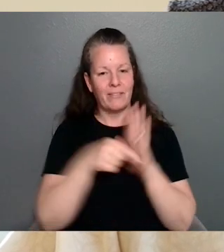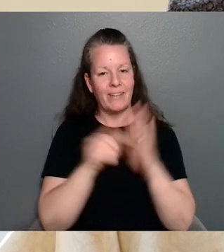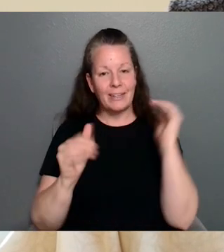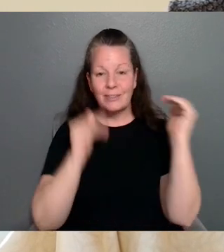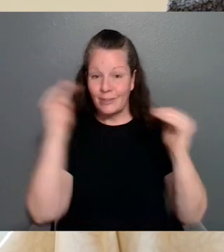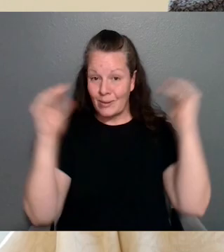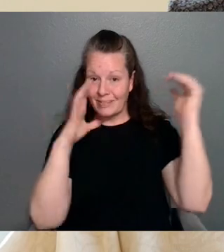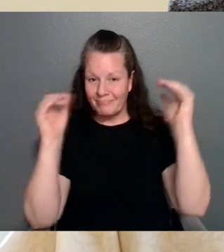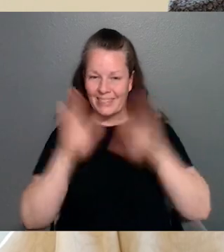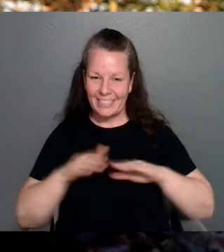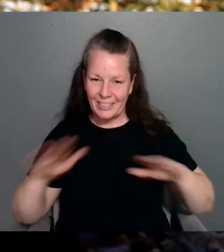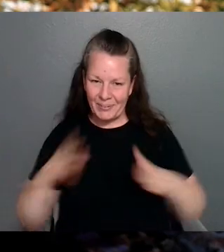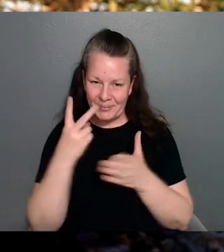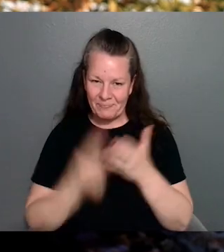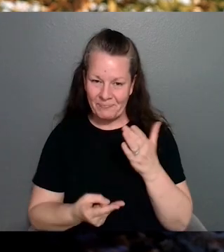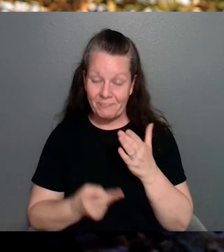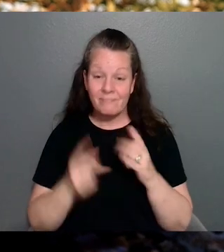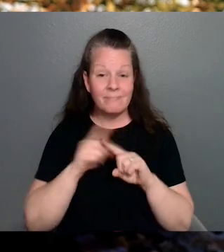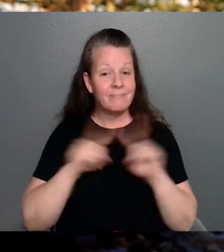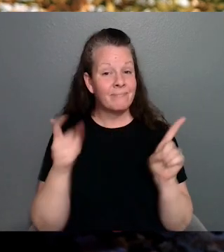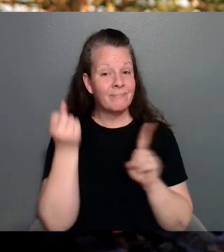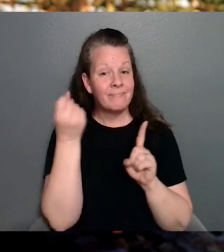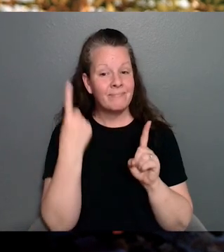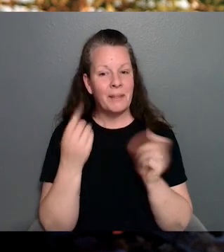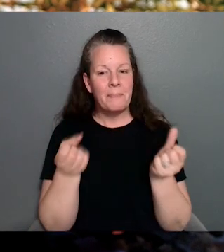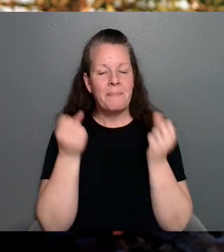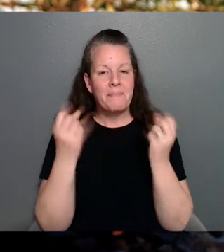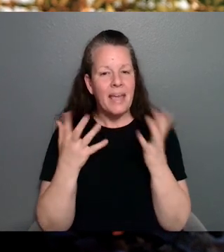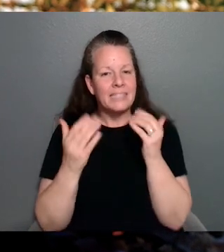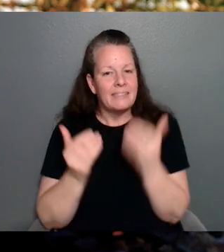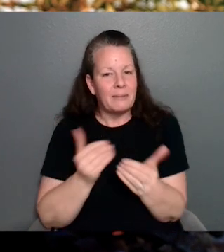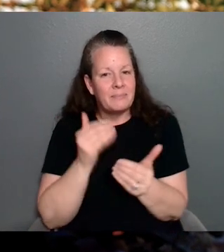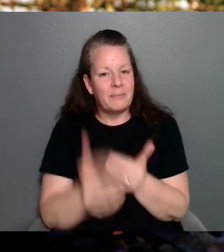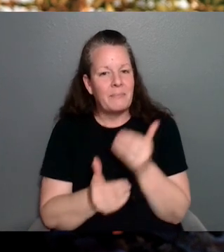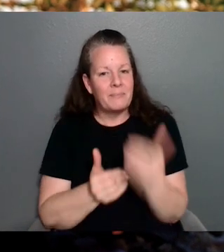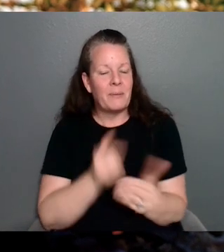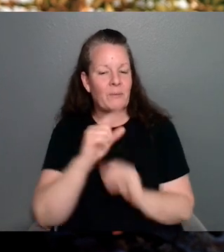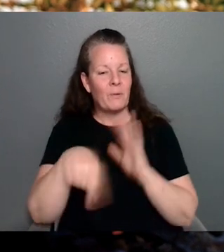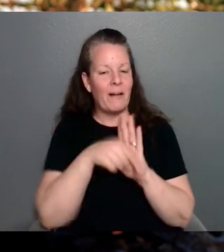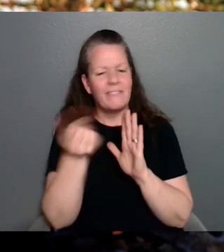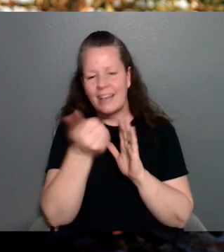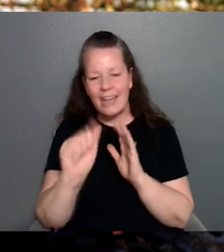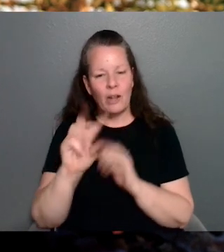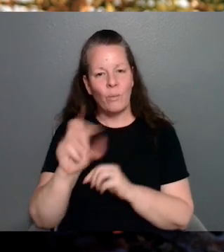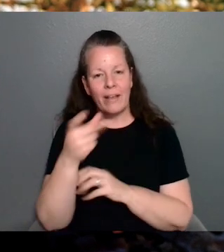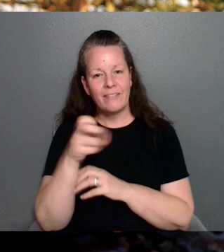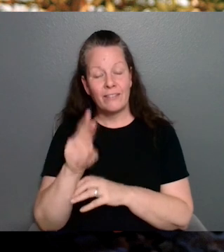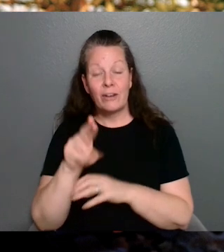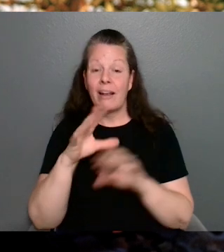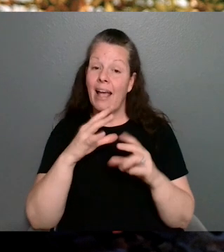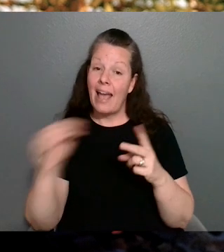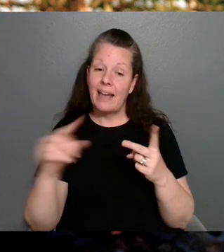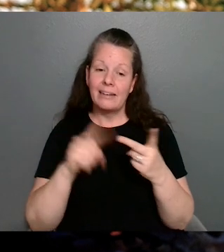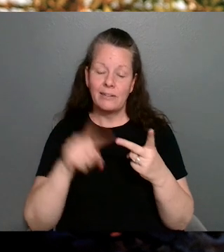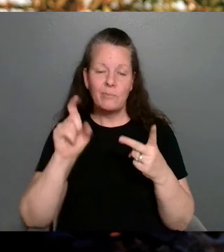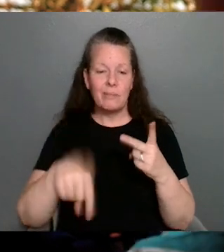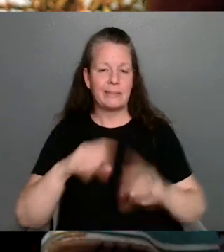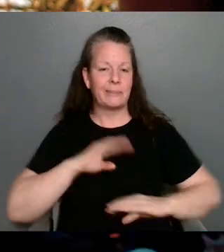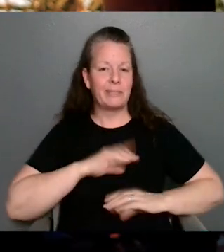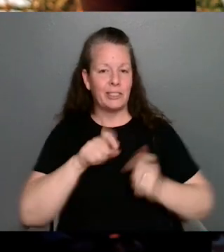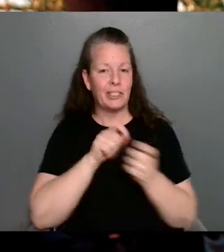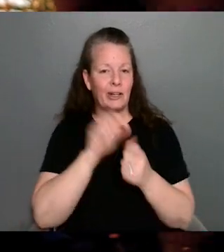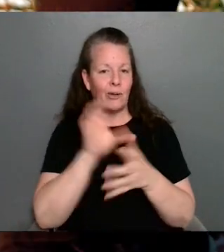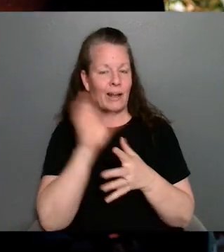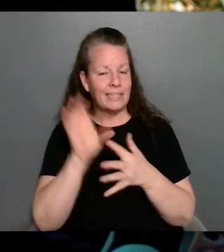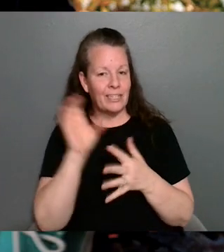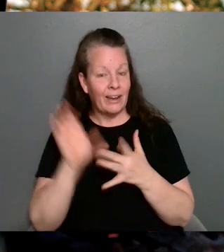adults and children. However, there are many steps to qualifying for any waiver, and you must meet certain criteria and